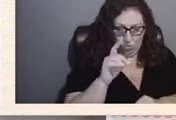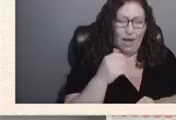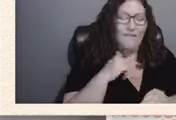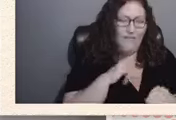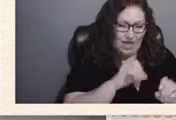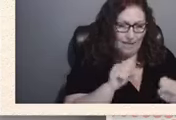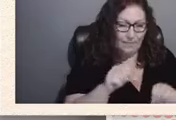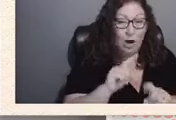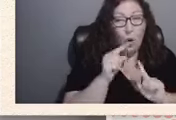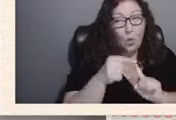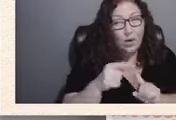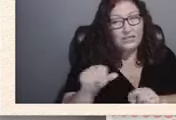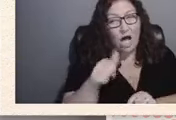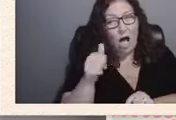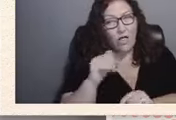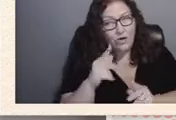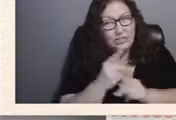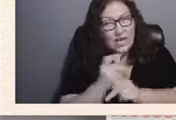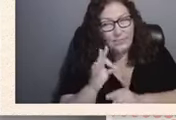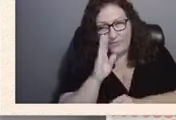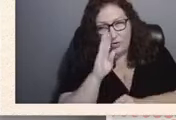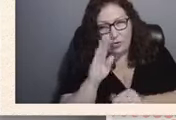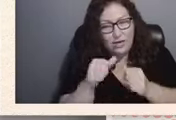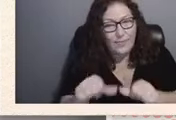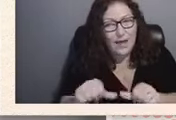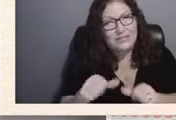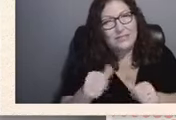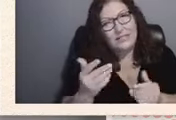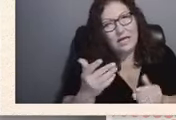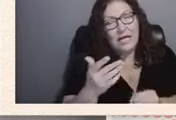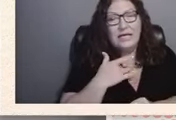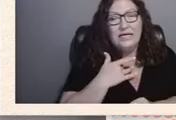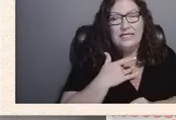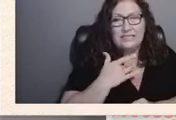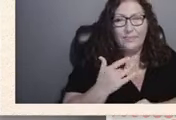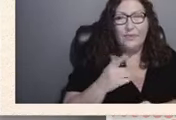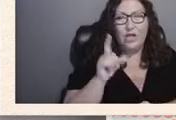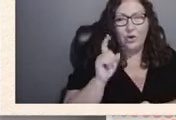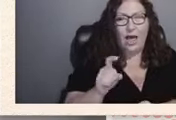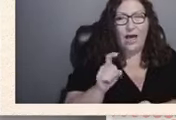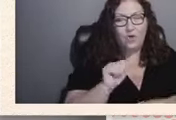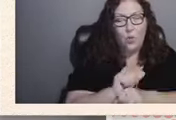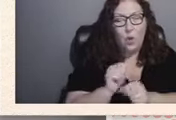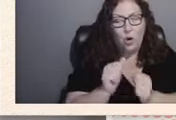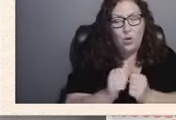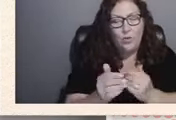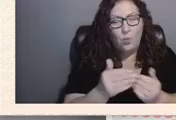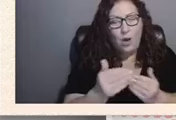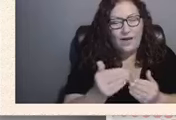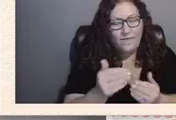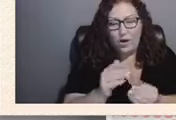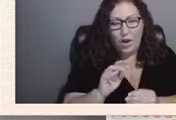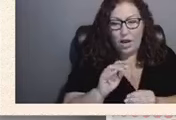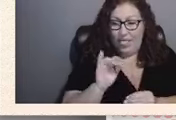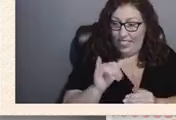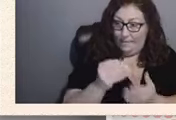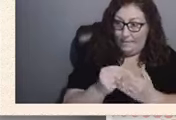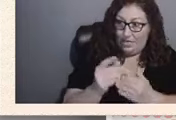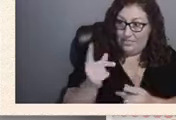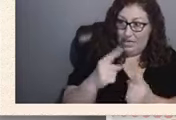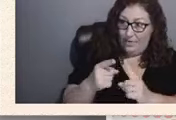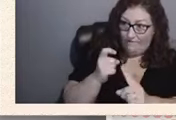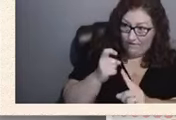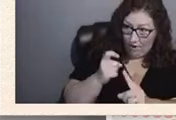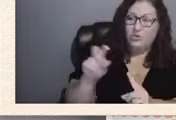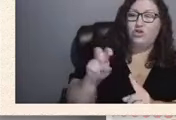it comes to other types of direct deposits, you usually have to work with wherever that money's coming from to direct it to the ABLE